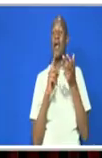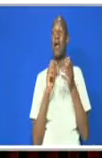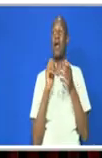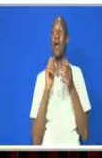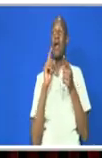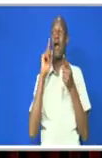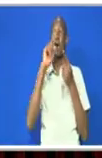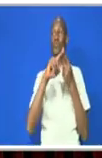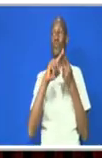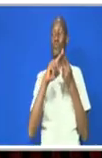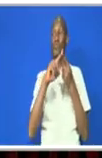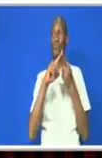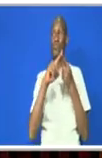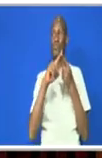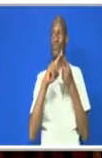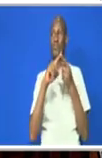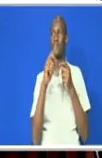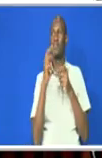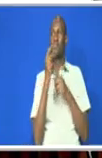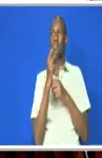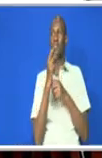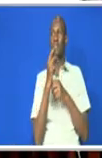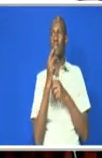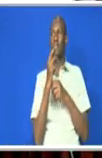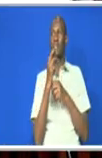14. So I have 6,